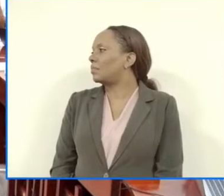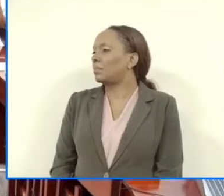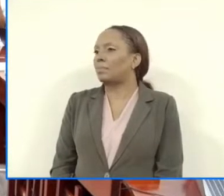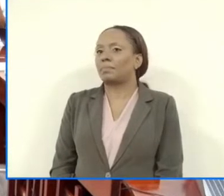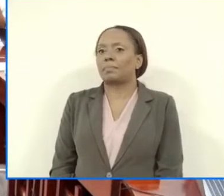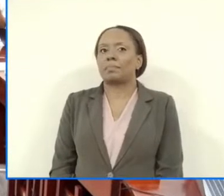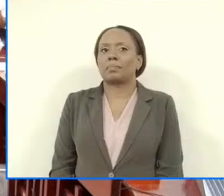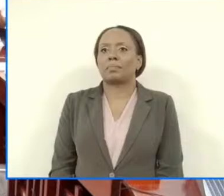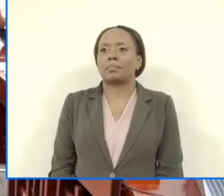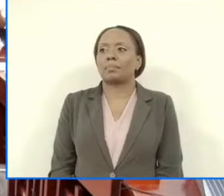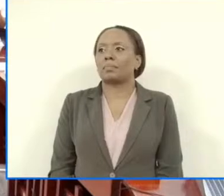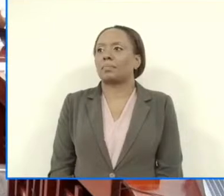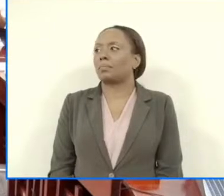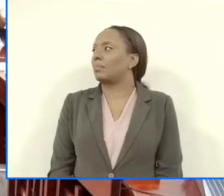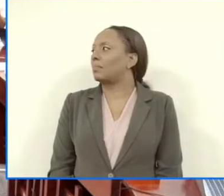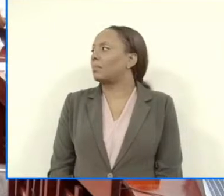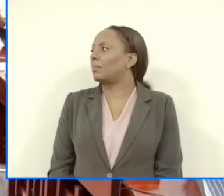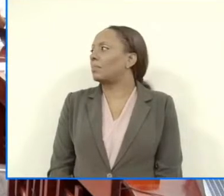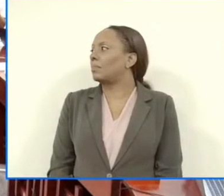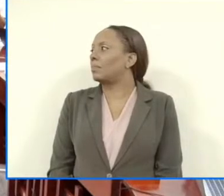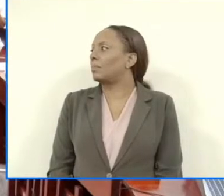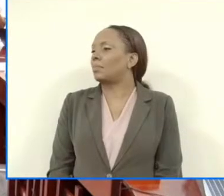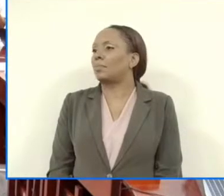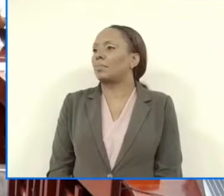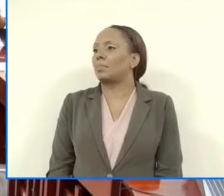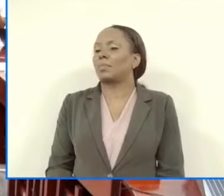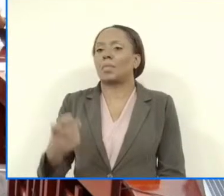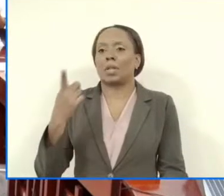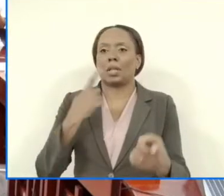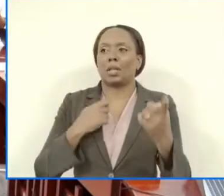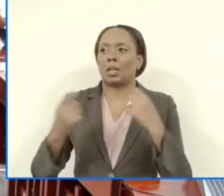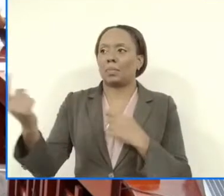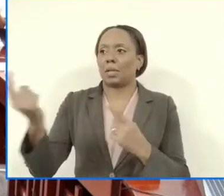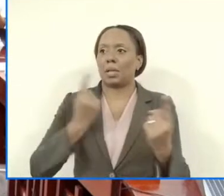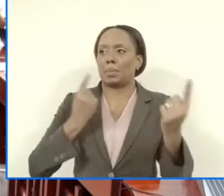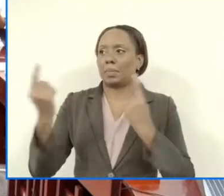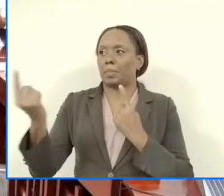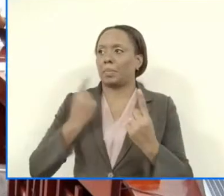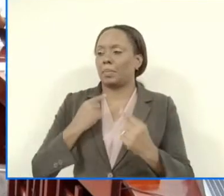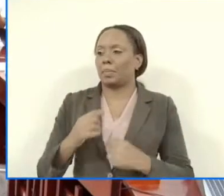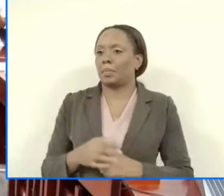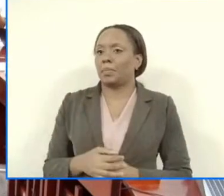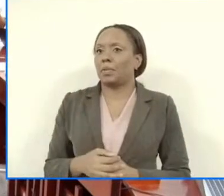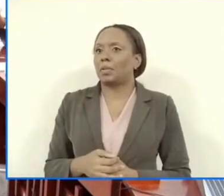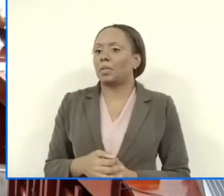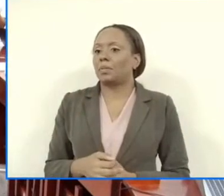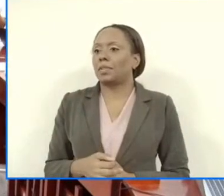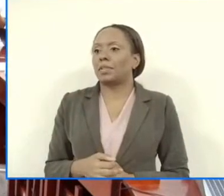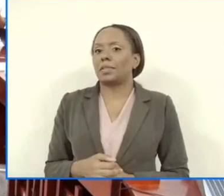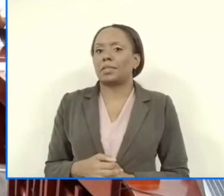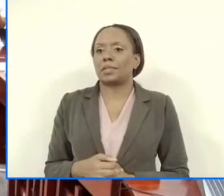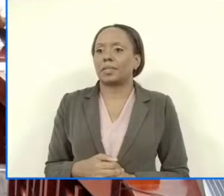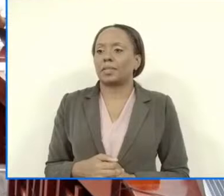Members of the media, if you could just come here and pose your questions. Barry, if that's possible. Okay.